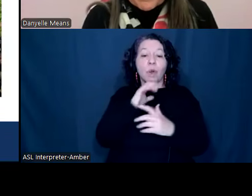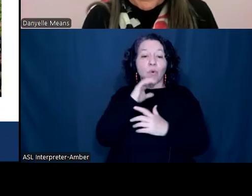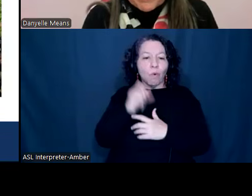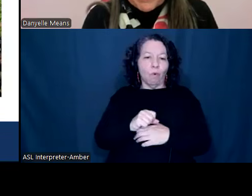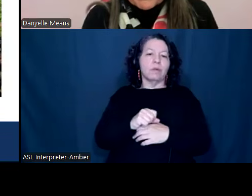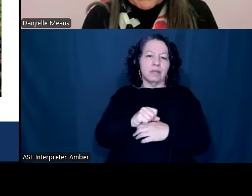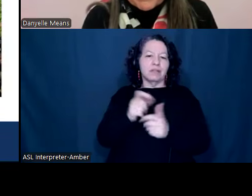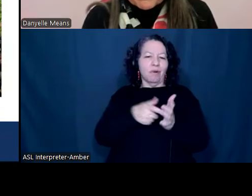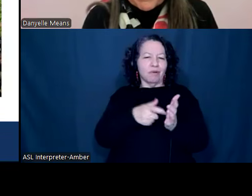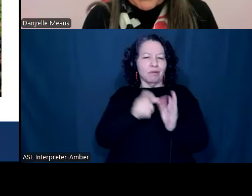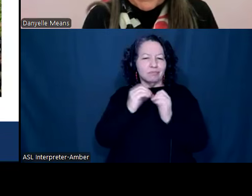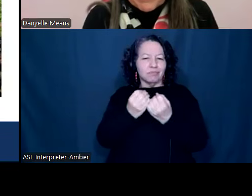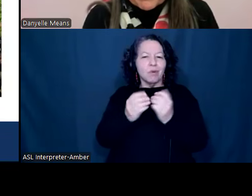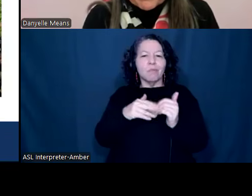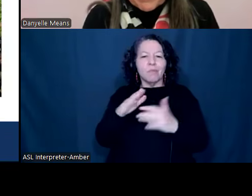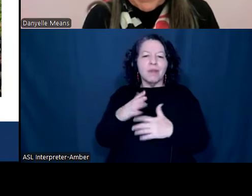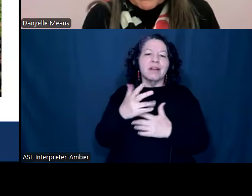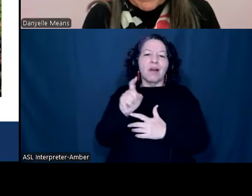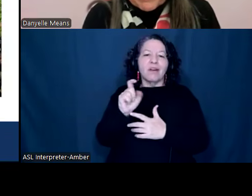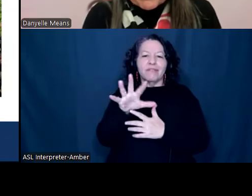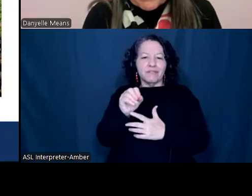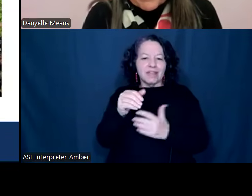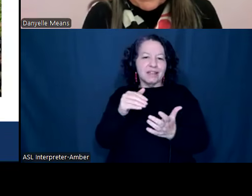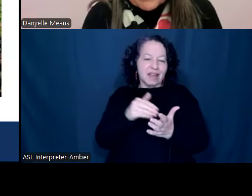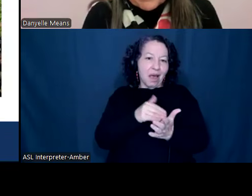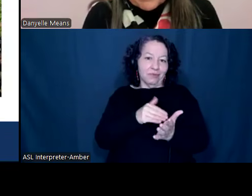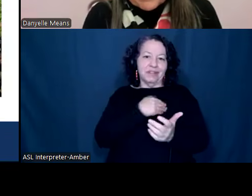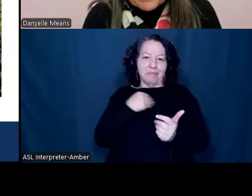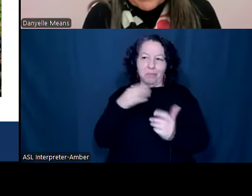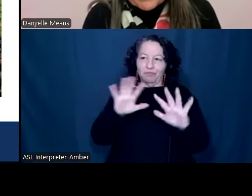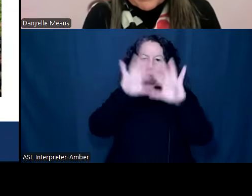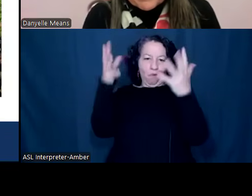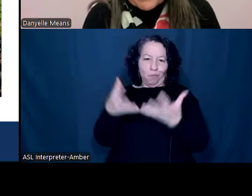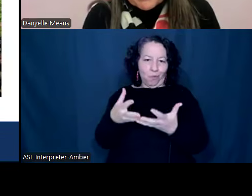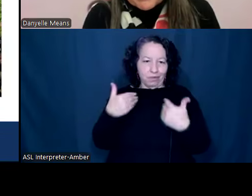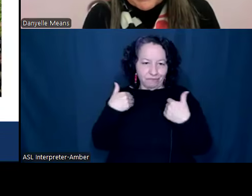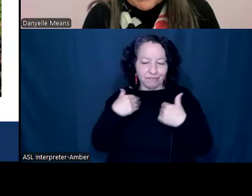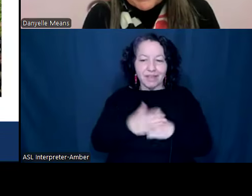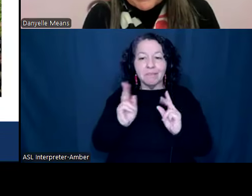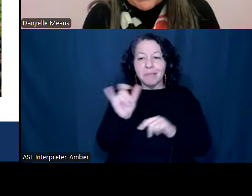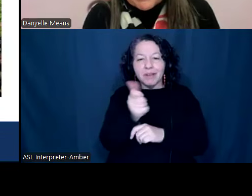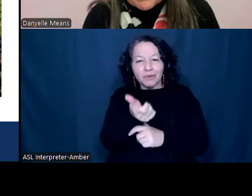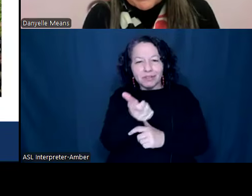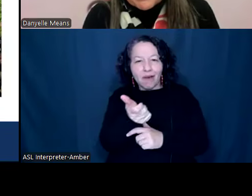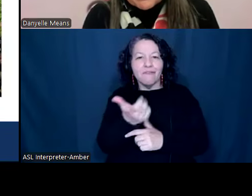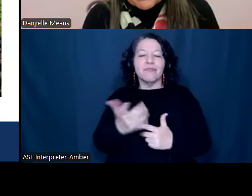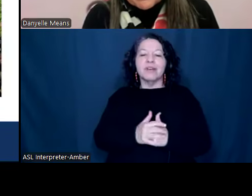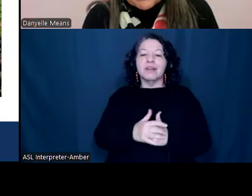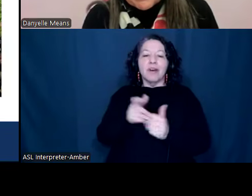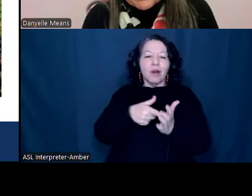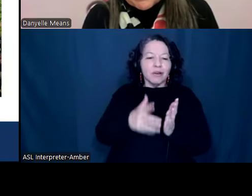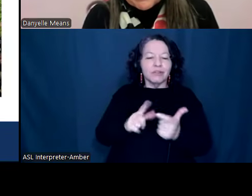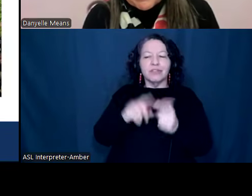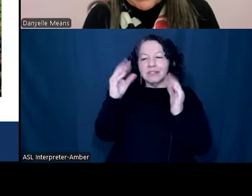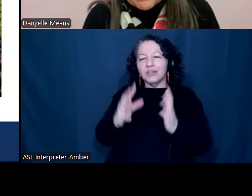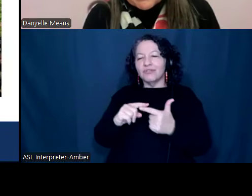nearly 150,000 members worldwide. People like you who are tuning in tonight, archaeologists, teachers and